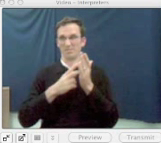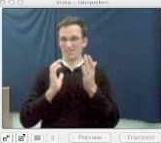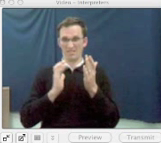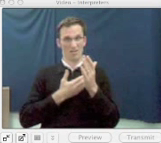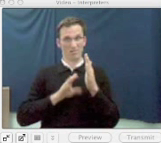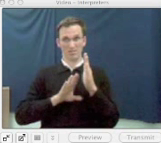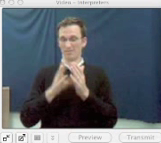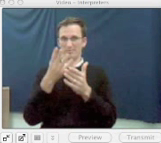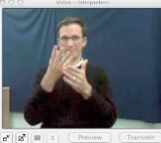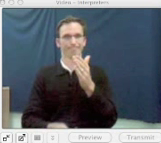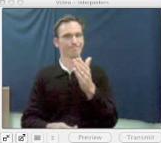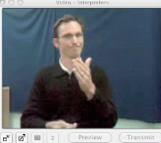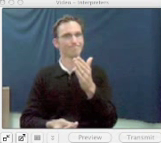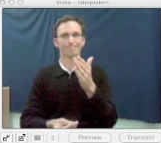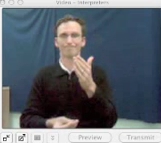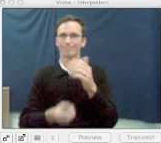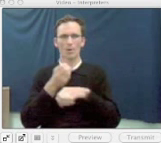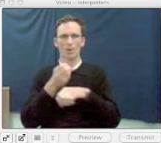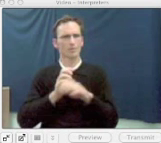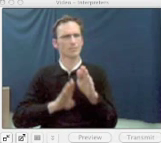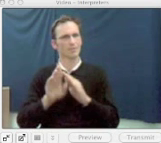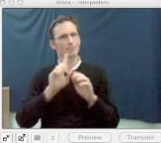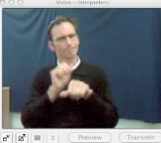development towards a practice profession.